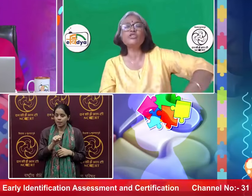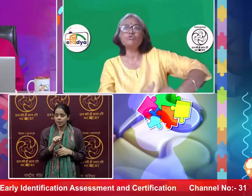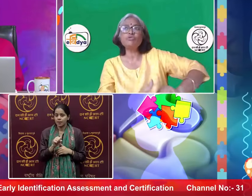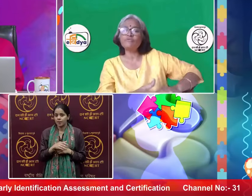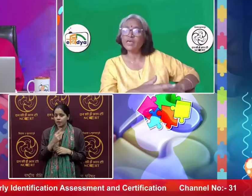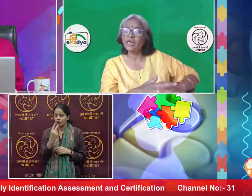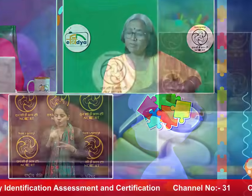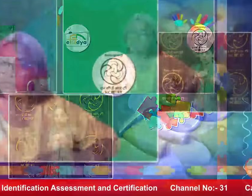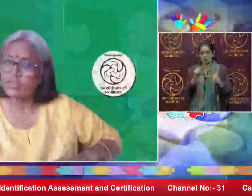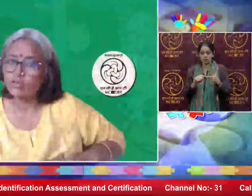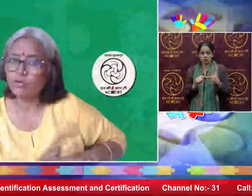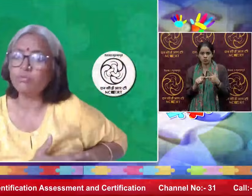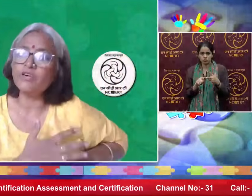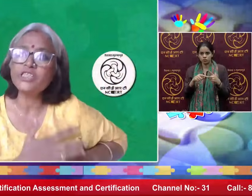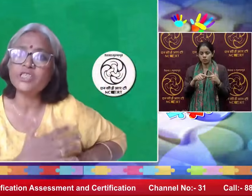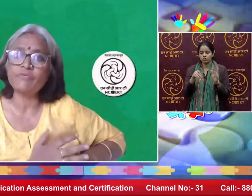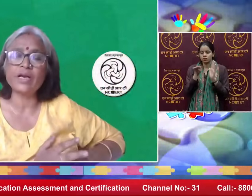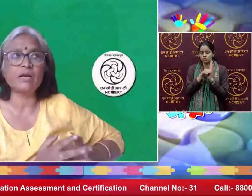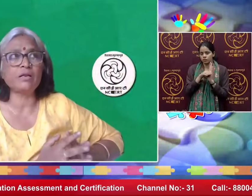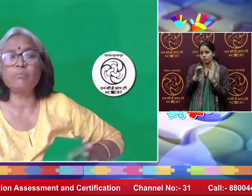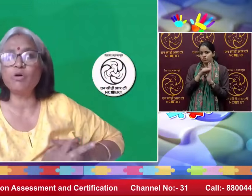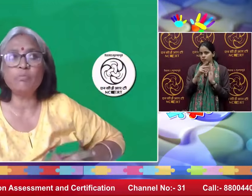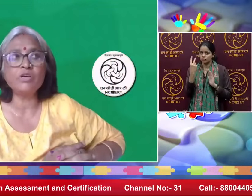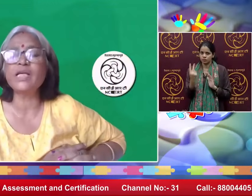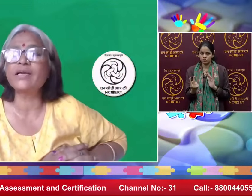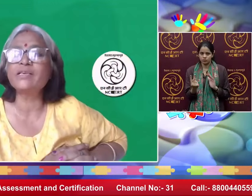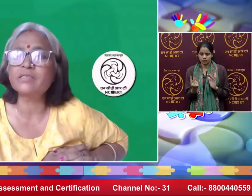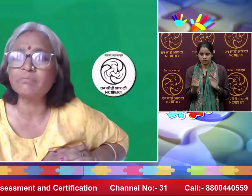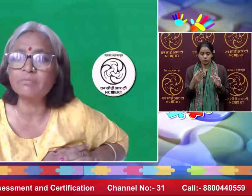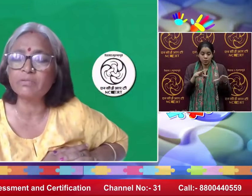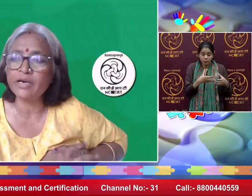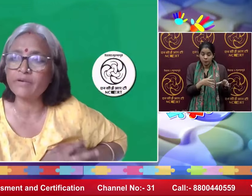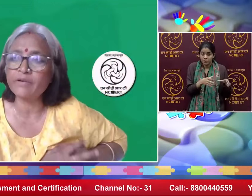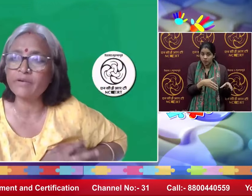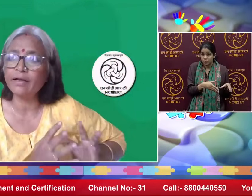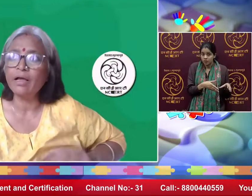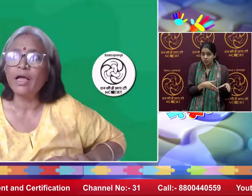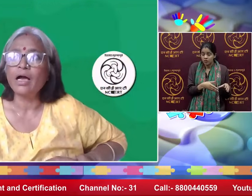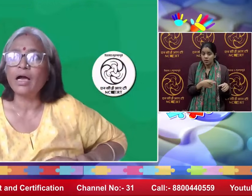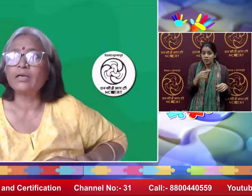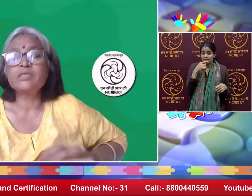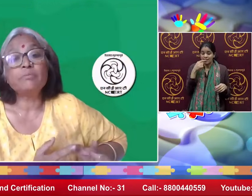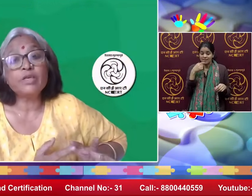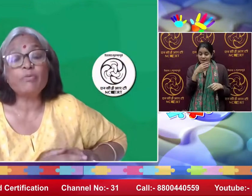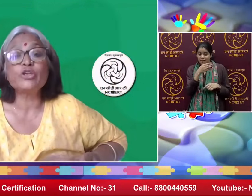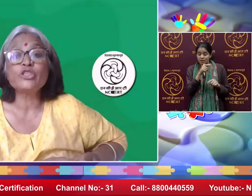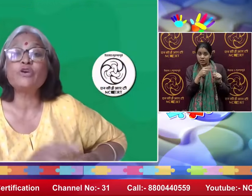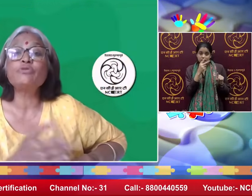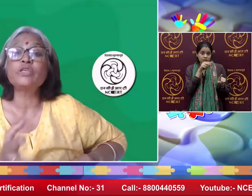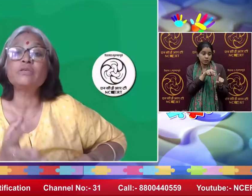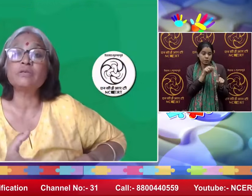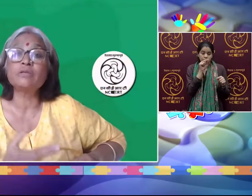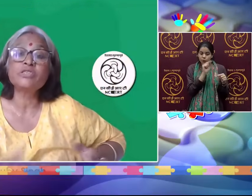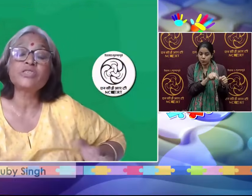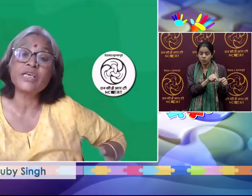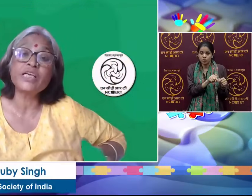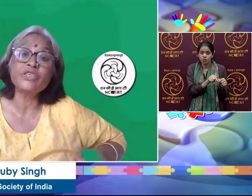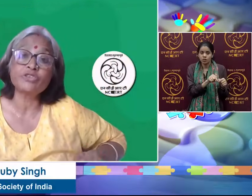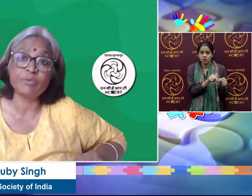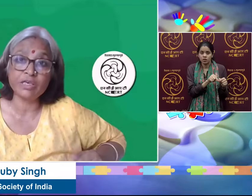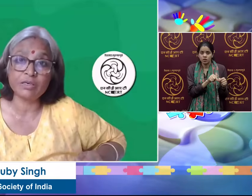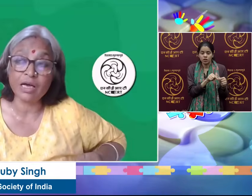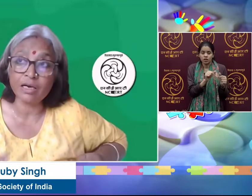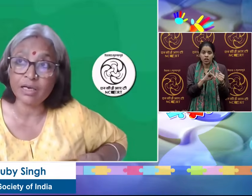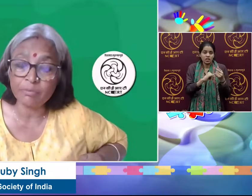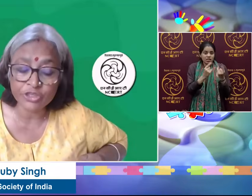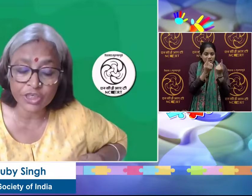are two different levels. First, when the moment there is some red flag and somebody points out, then the screening